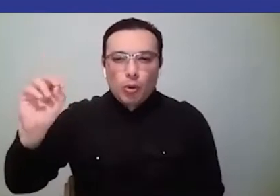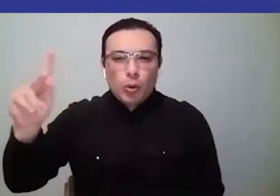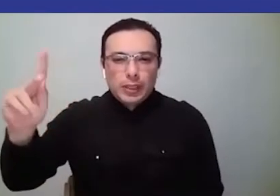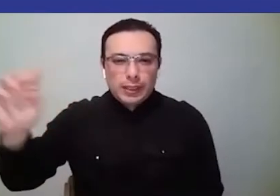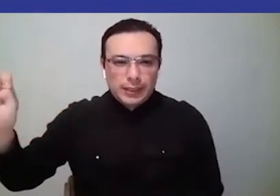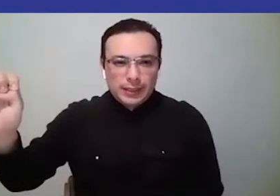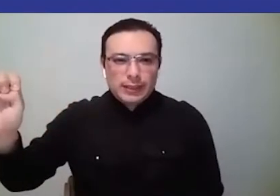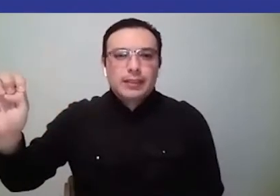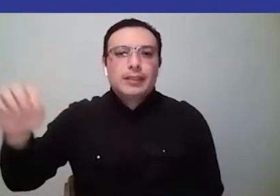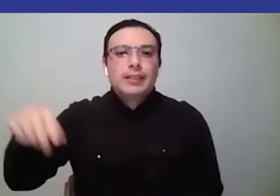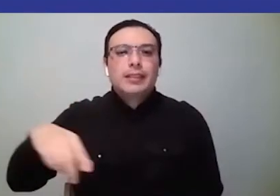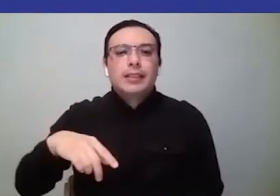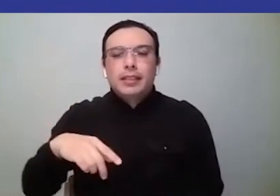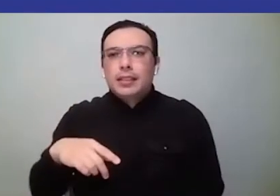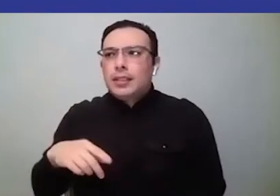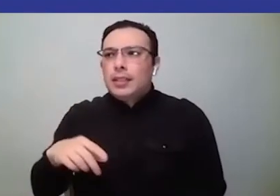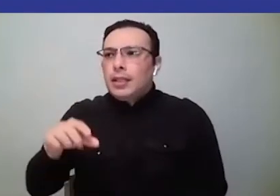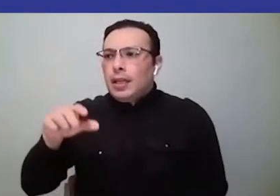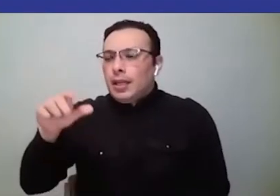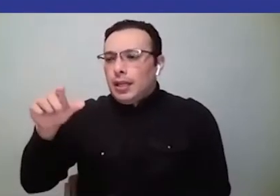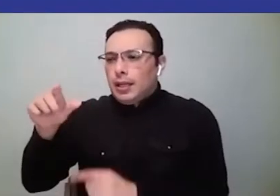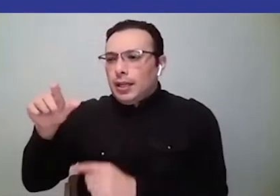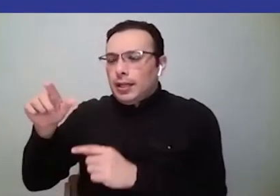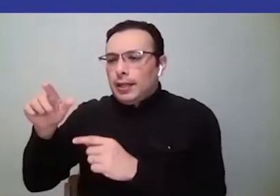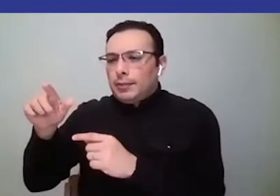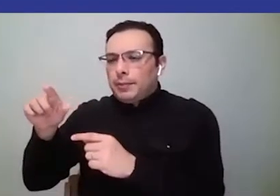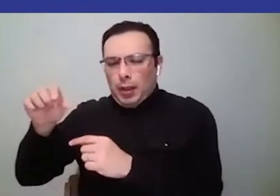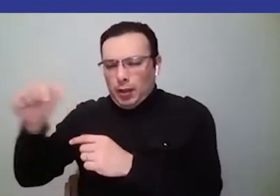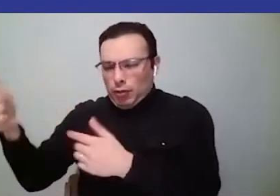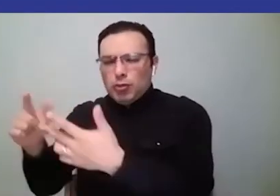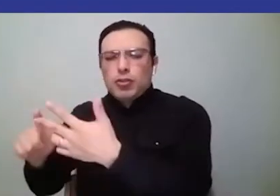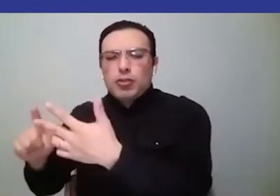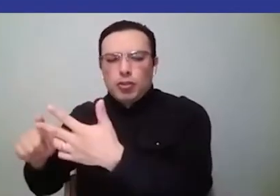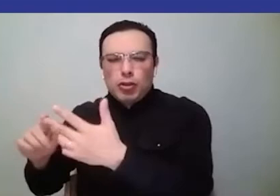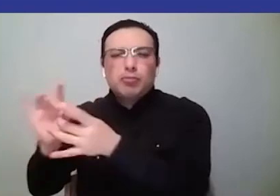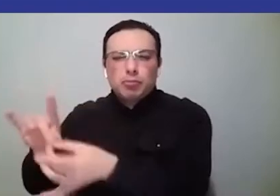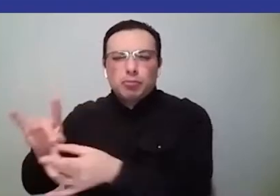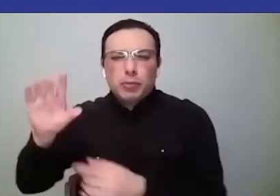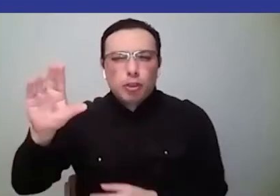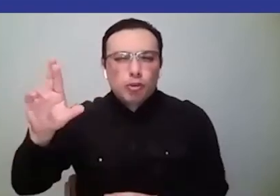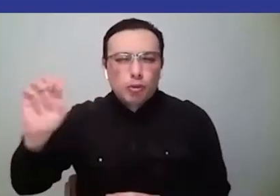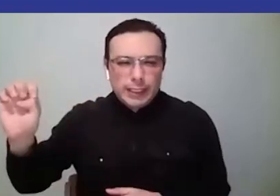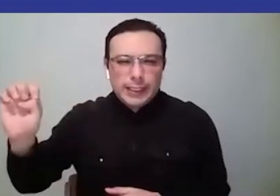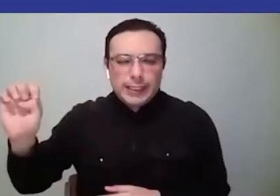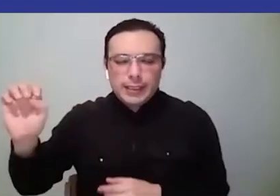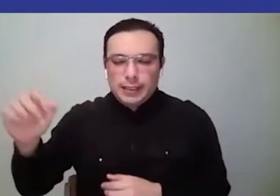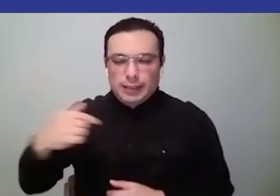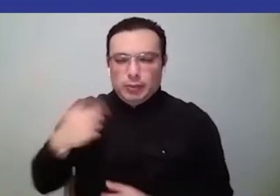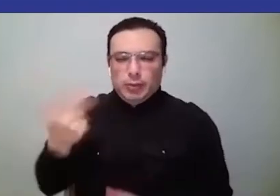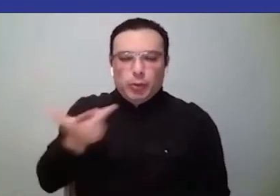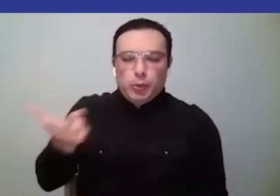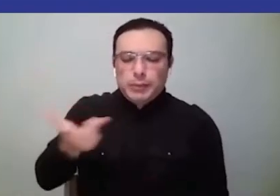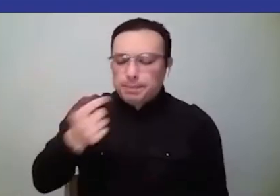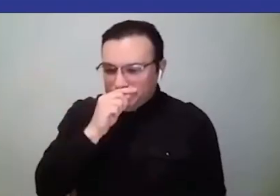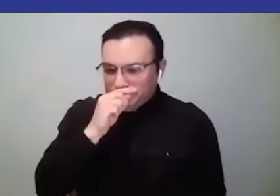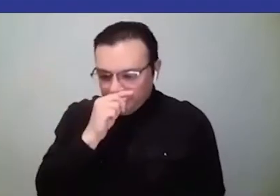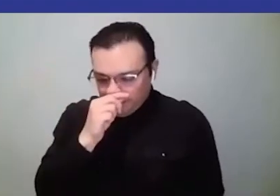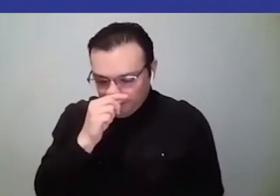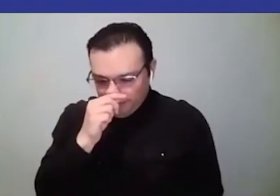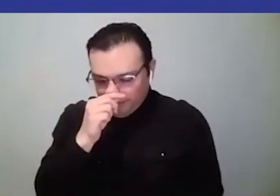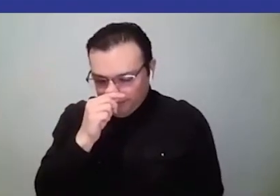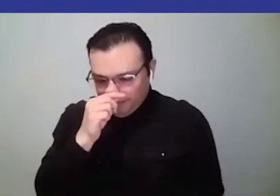urban diasporic Cree, and we were talking, and we were talking about other things, and then we started talking about archive